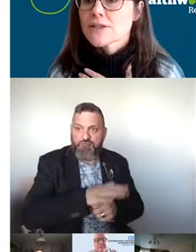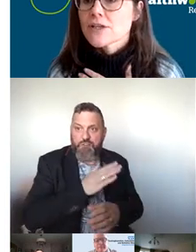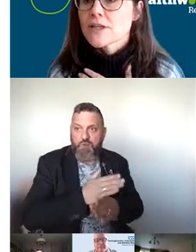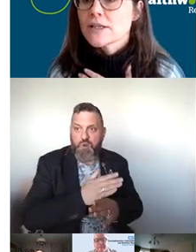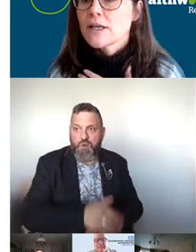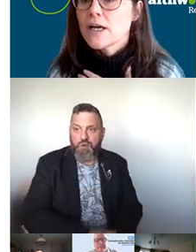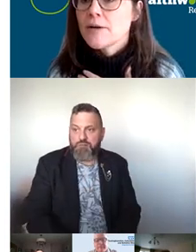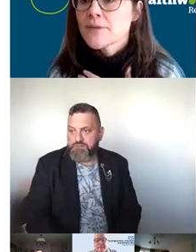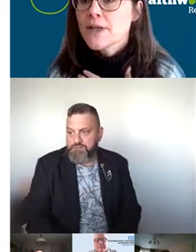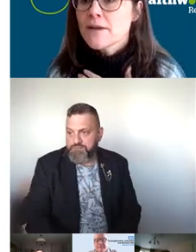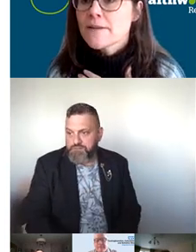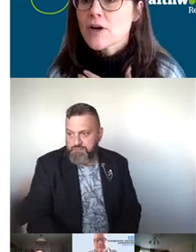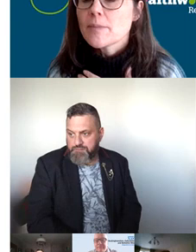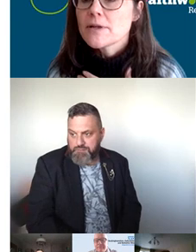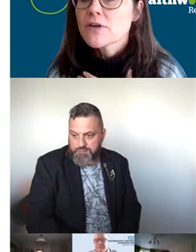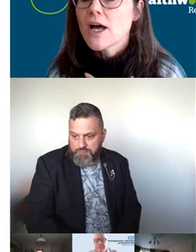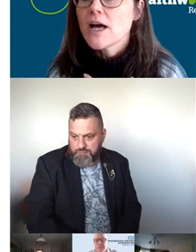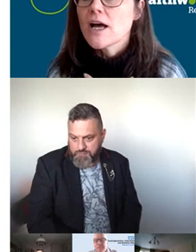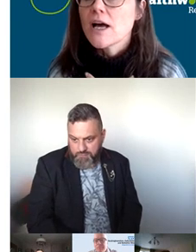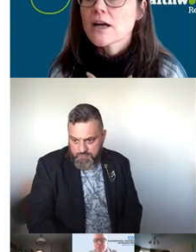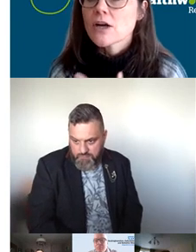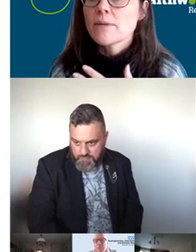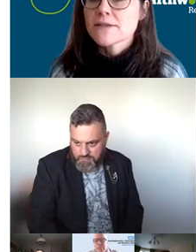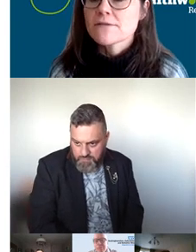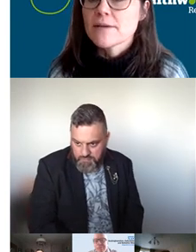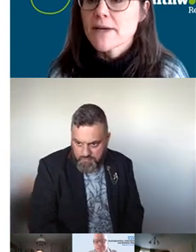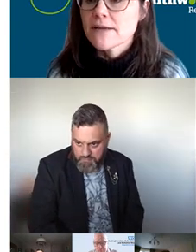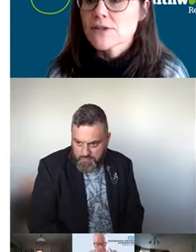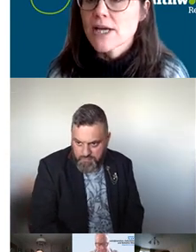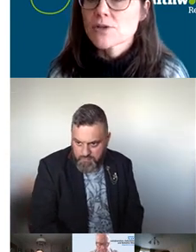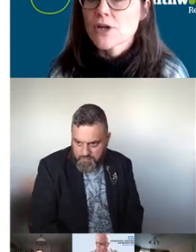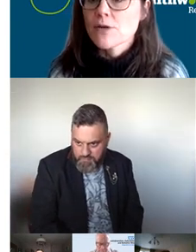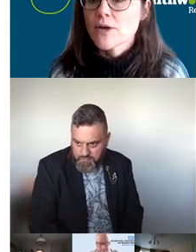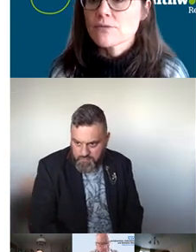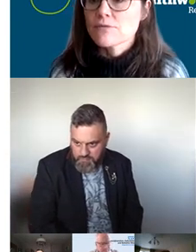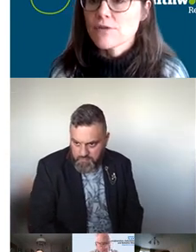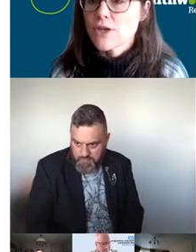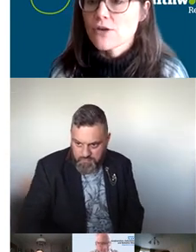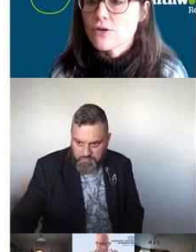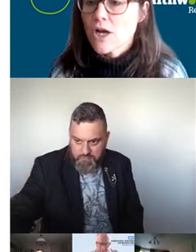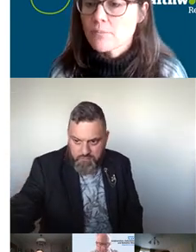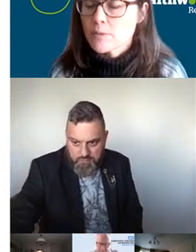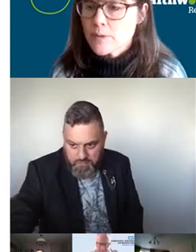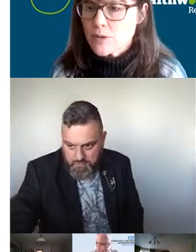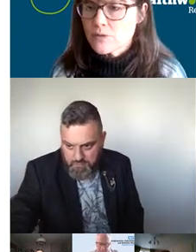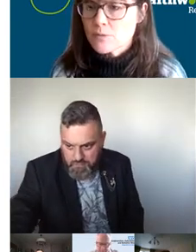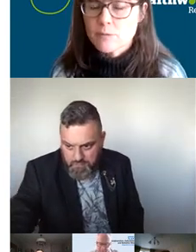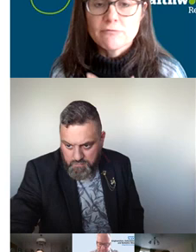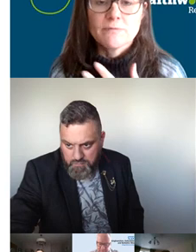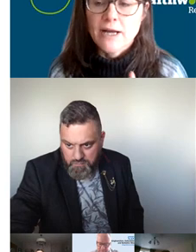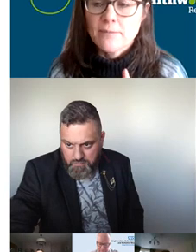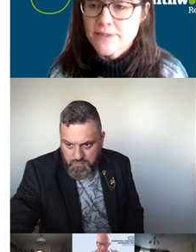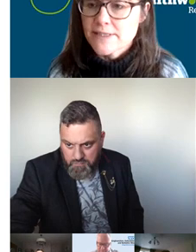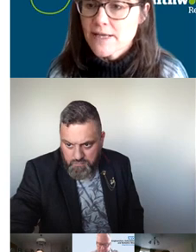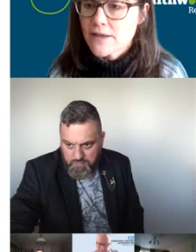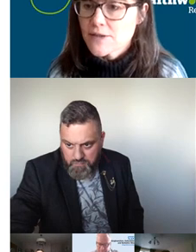Thank you for the question. There are a couple of comments and feedback in the chat which I won't review, but